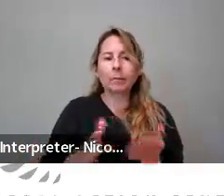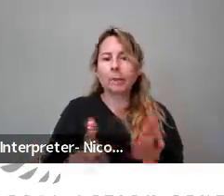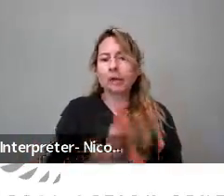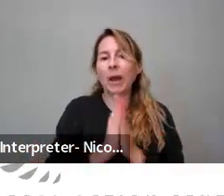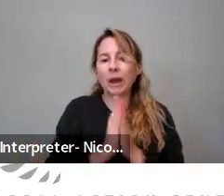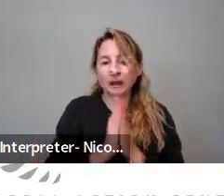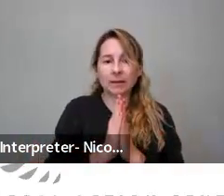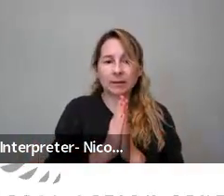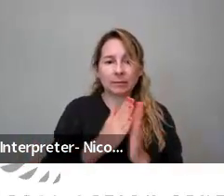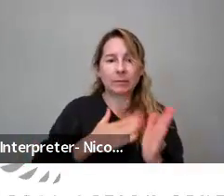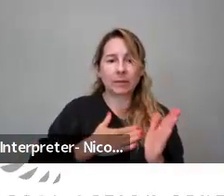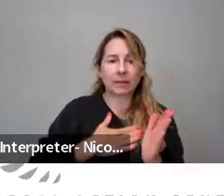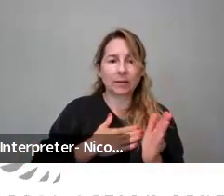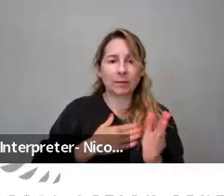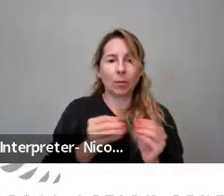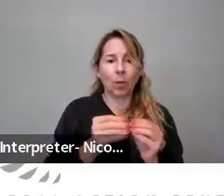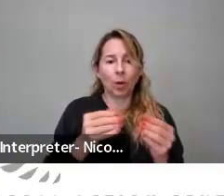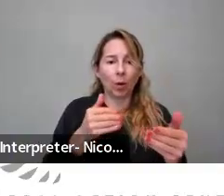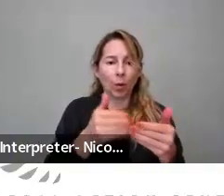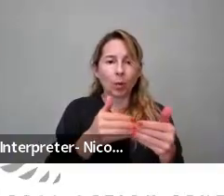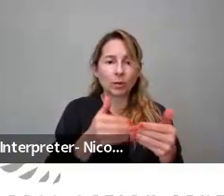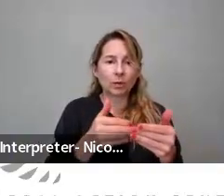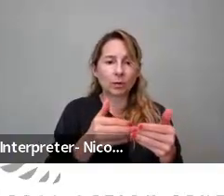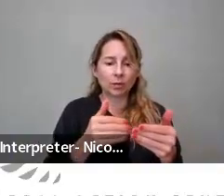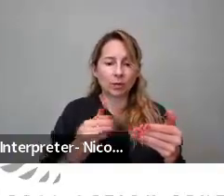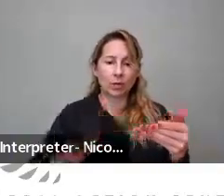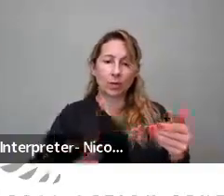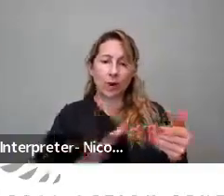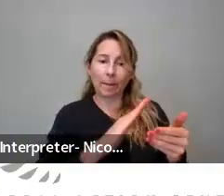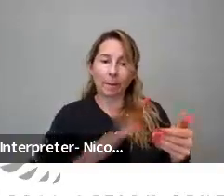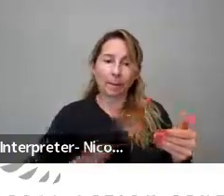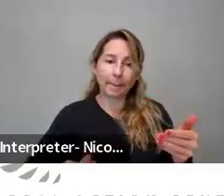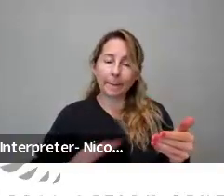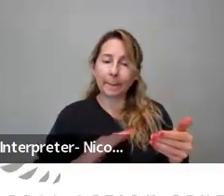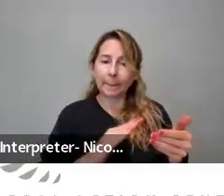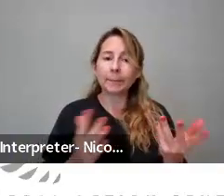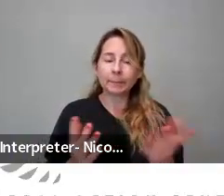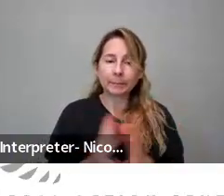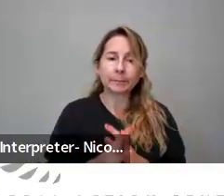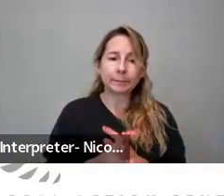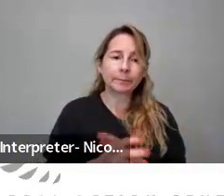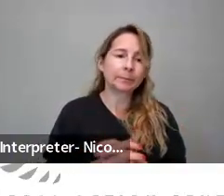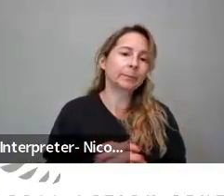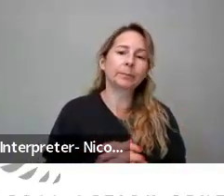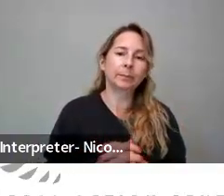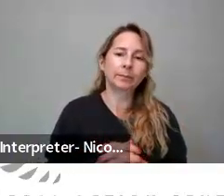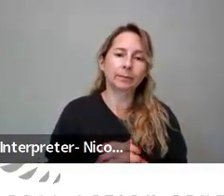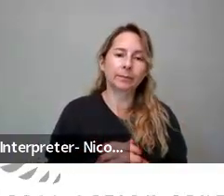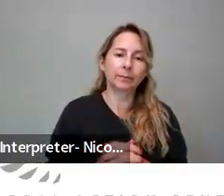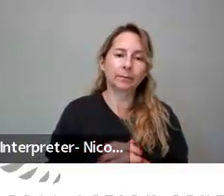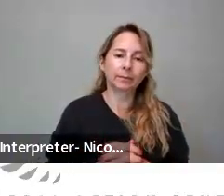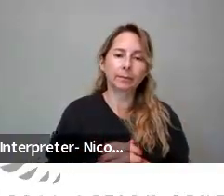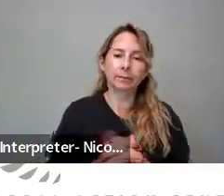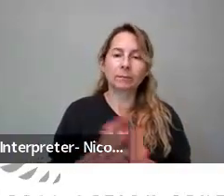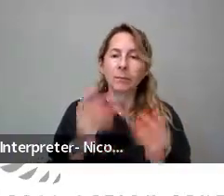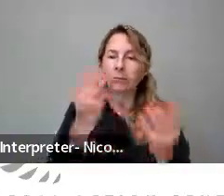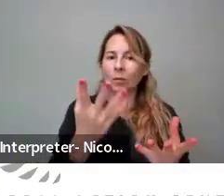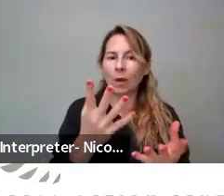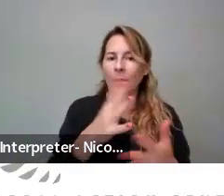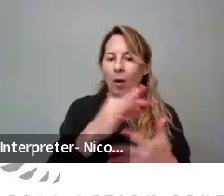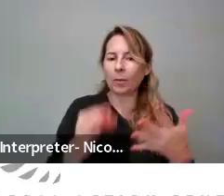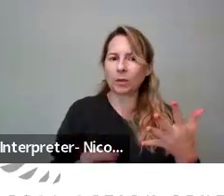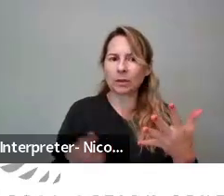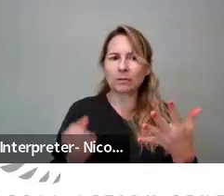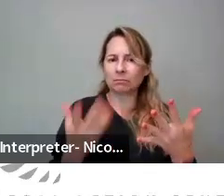to be placed closer to that ramp. Of course, keeping in mind that these options are actually available, right?